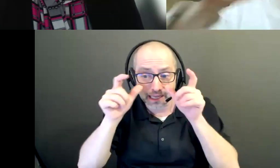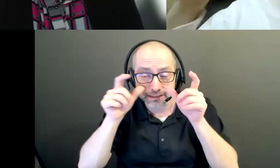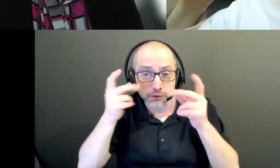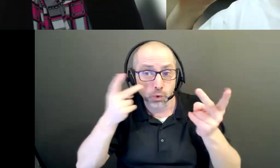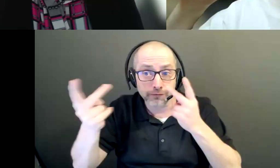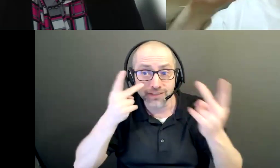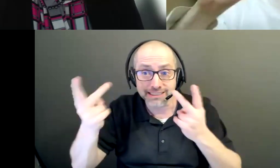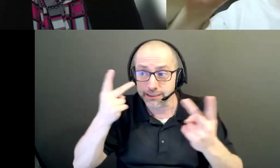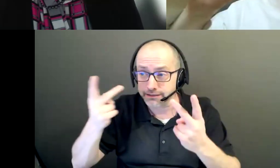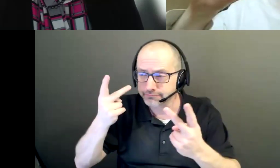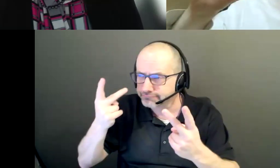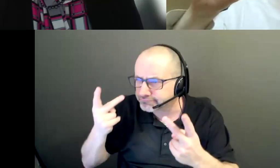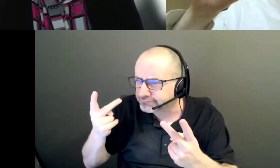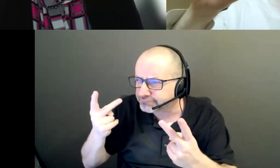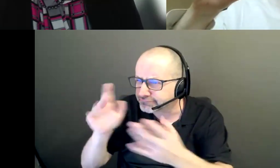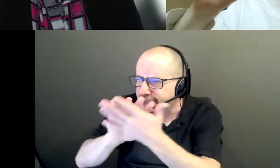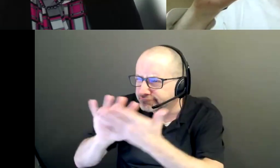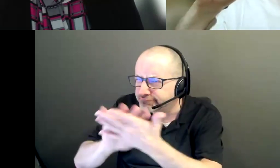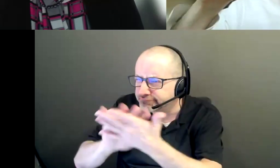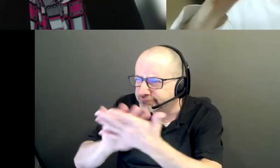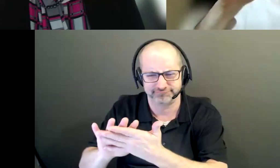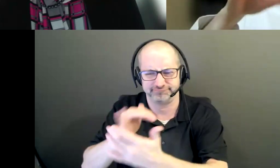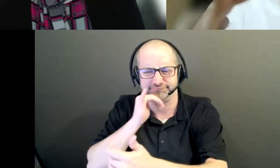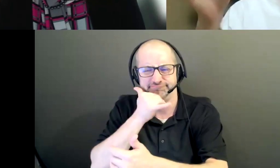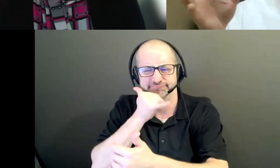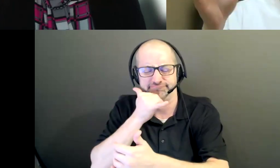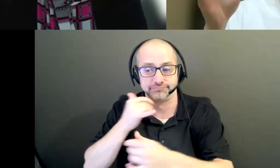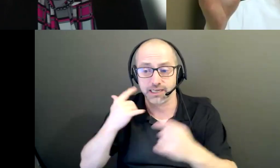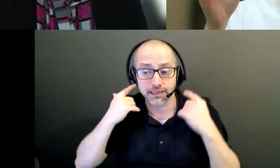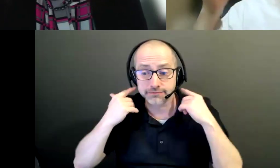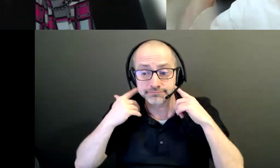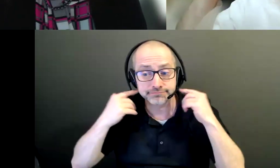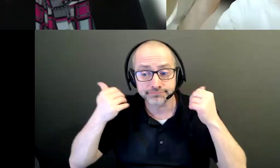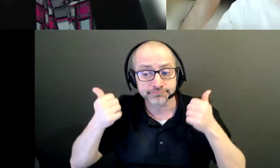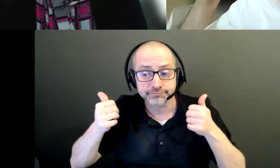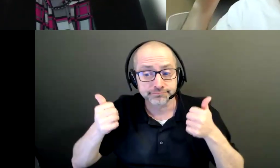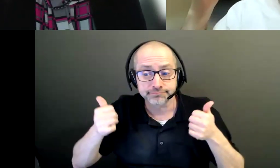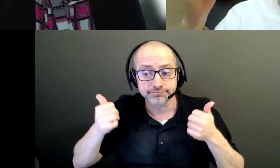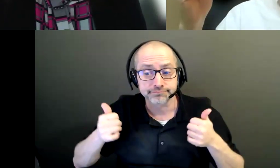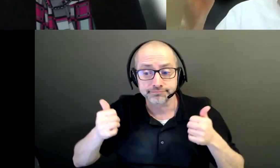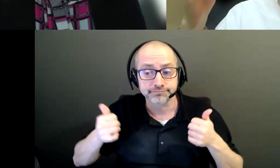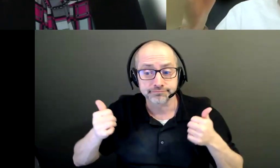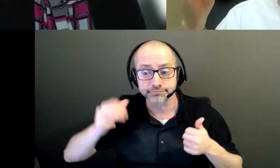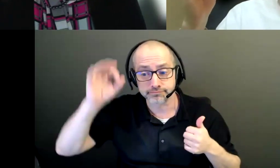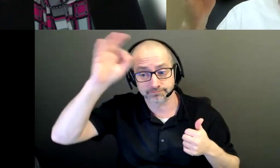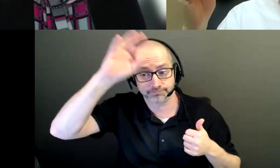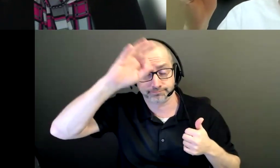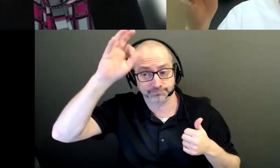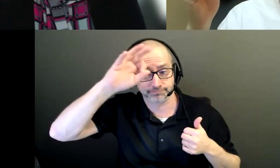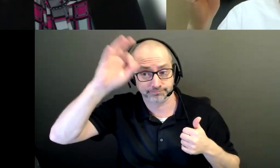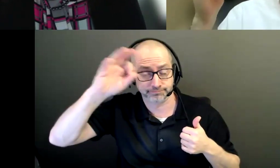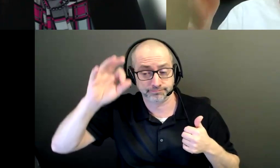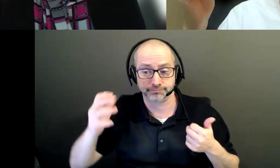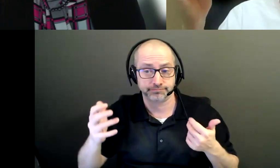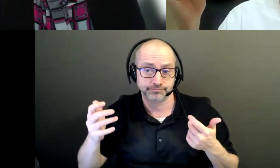put it on, you see instantly the difference. It's the same thing with hearing. Once your hearing loss gradually goes